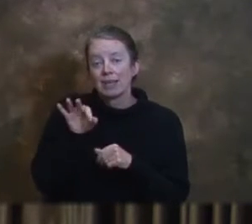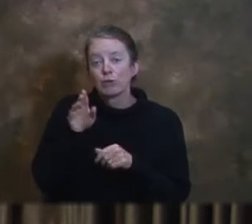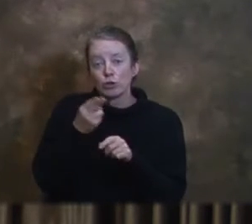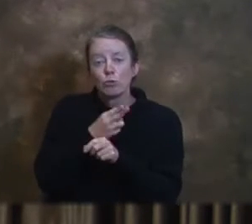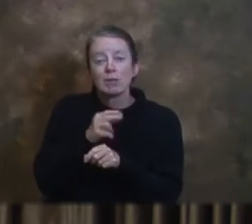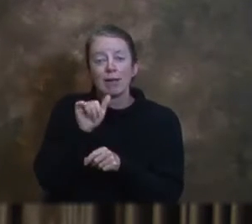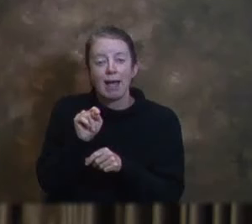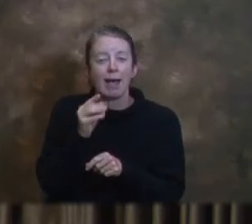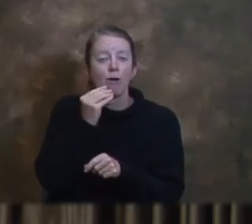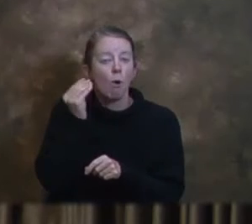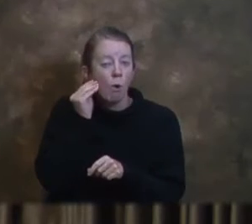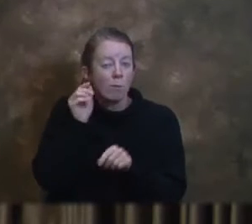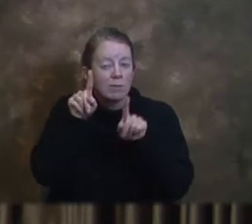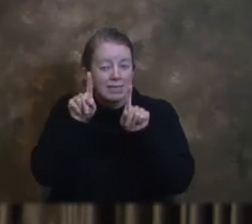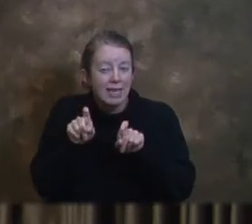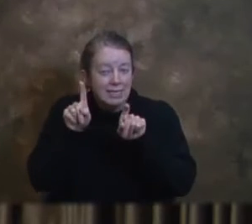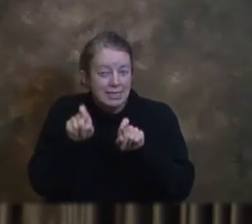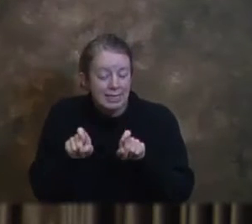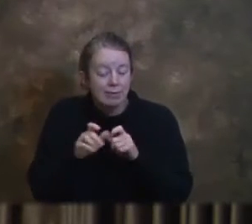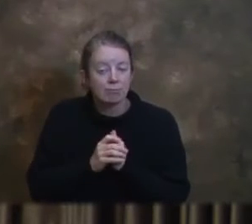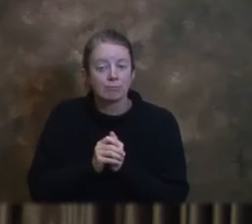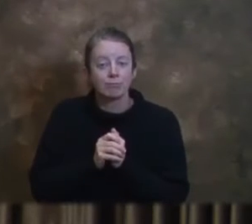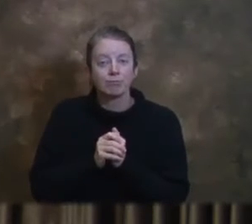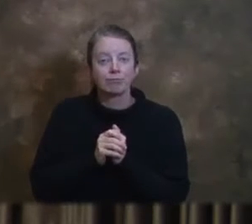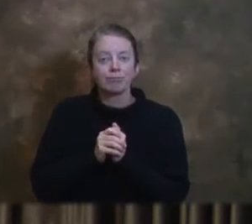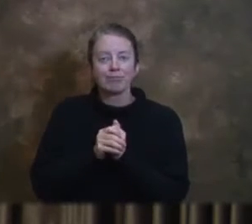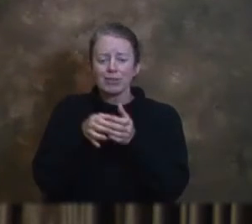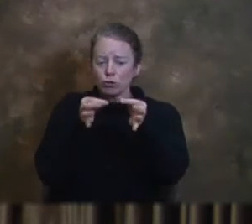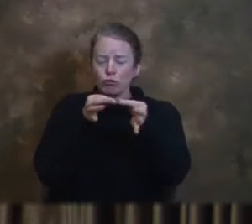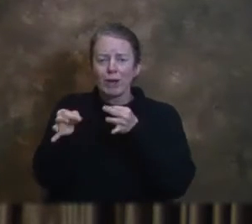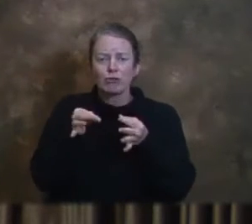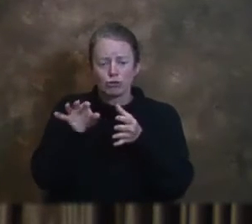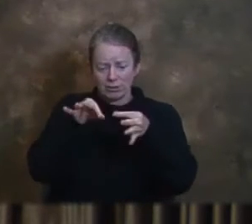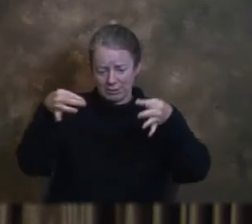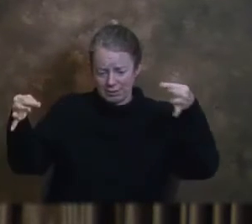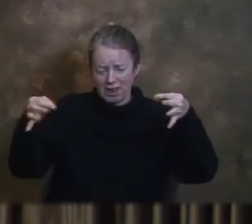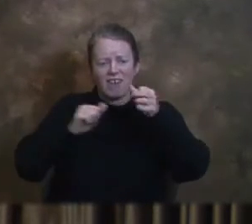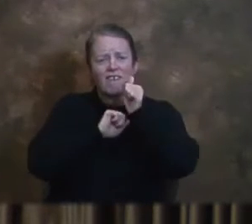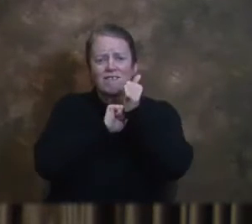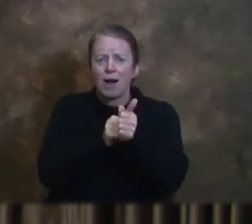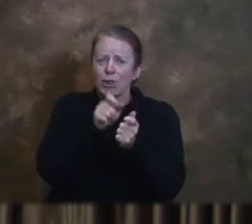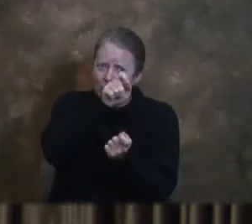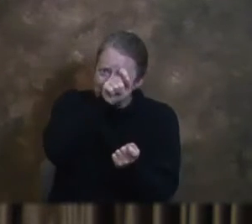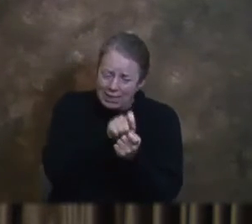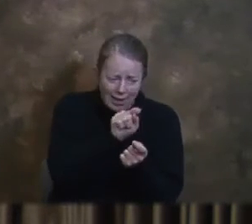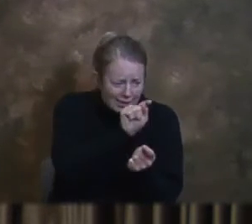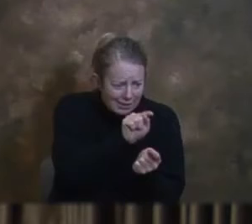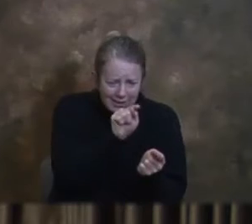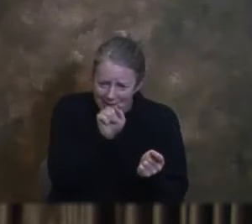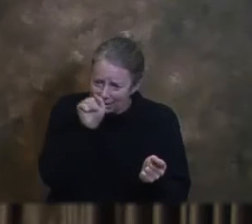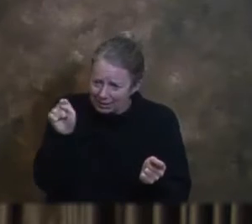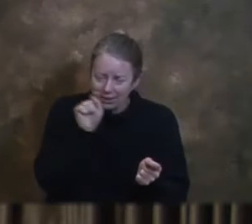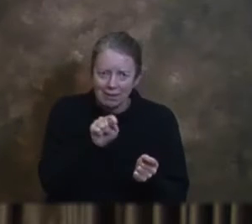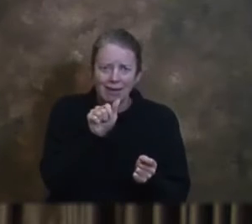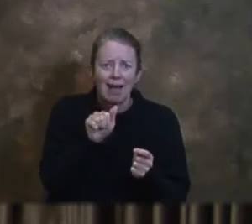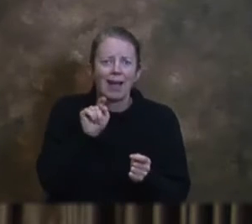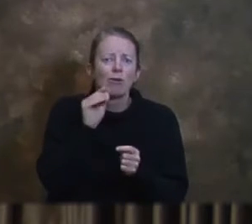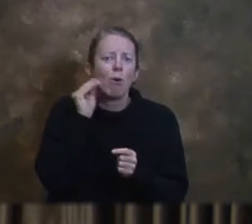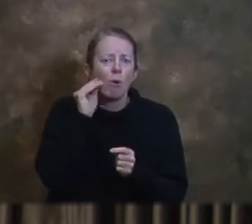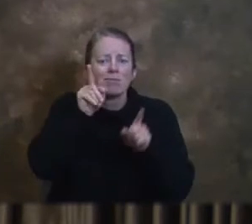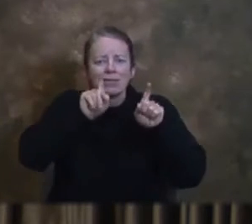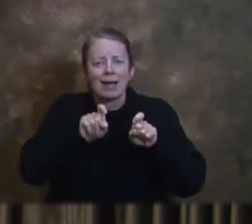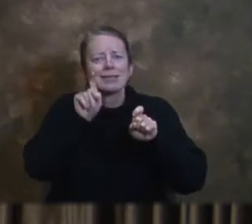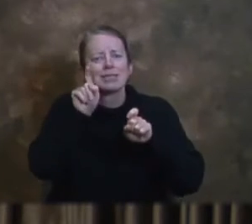at-home testing, to follow those directions, because it does really rely on you getting a good sample.